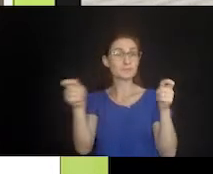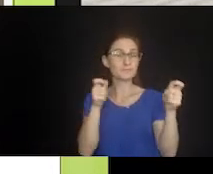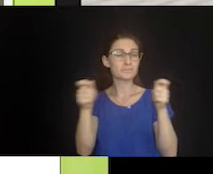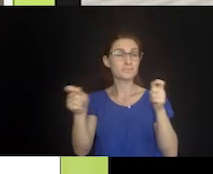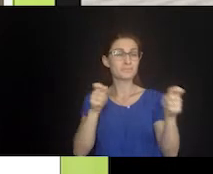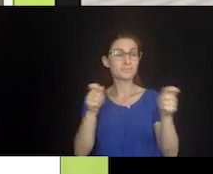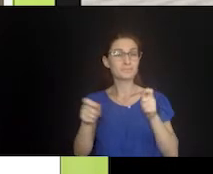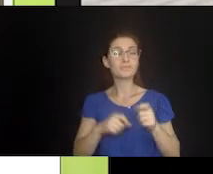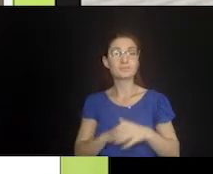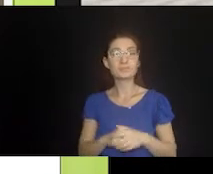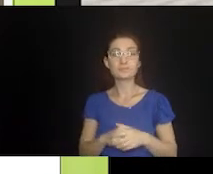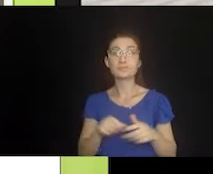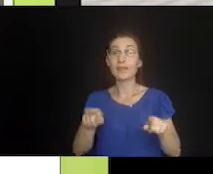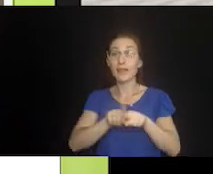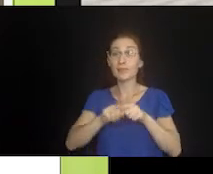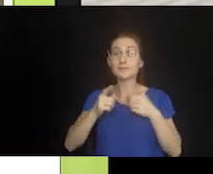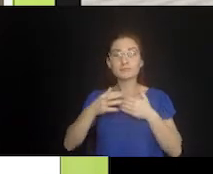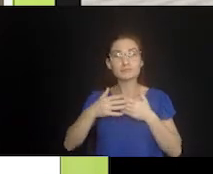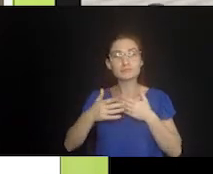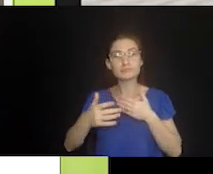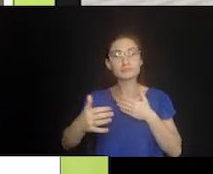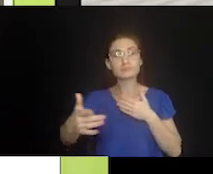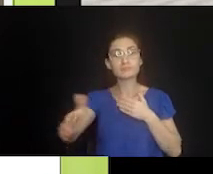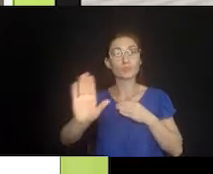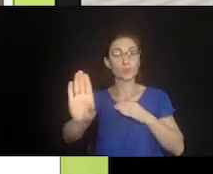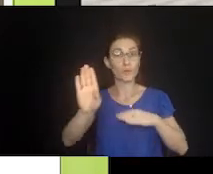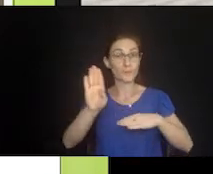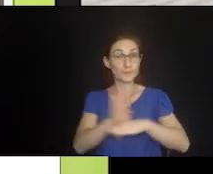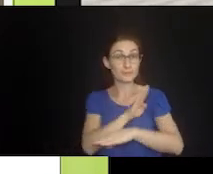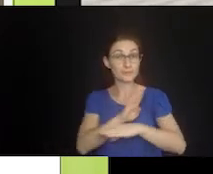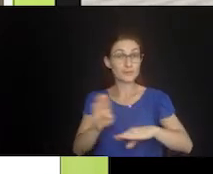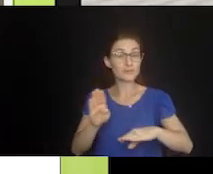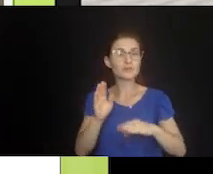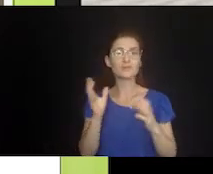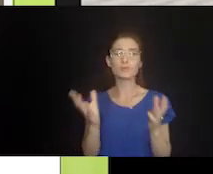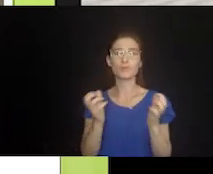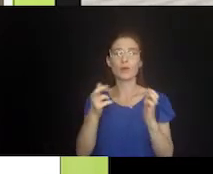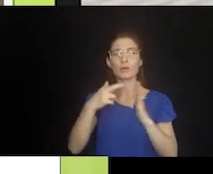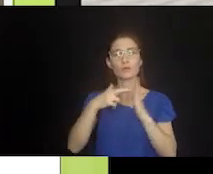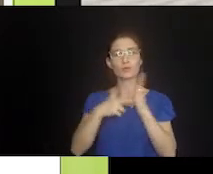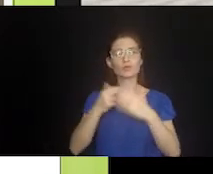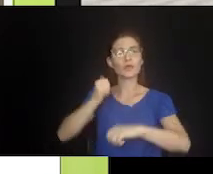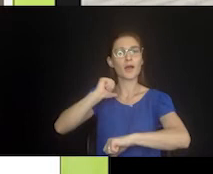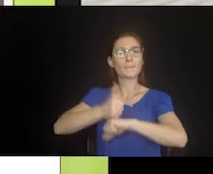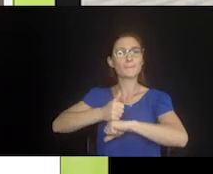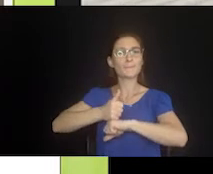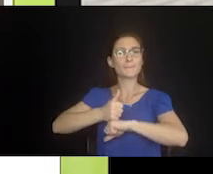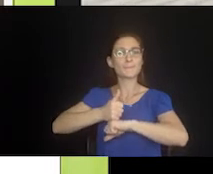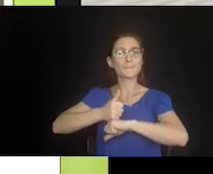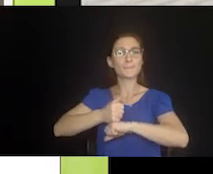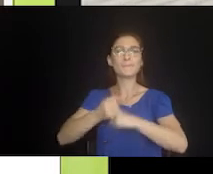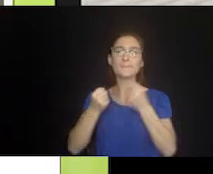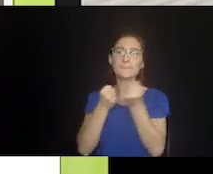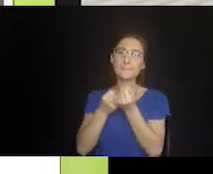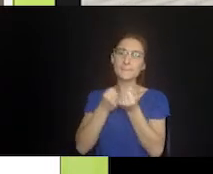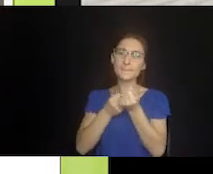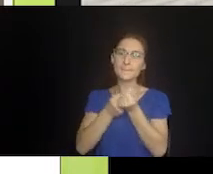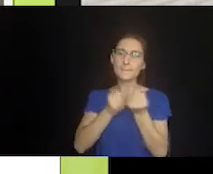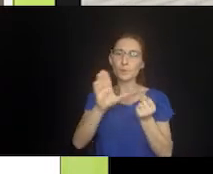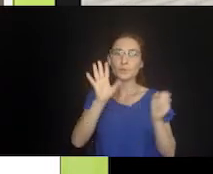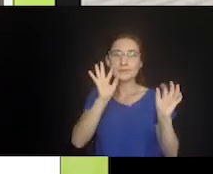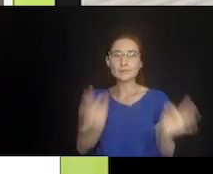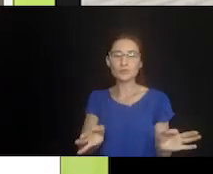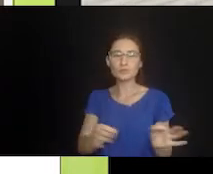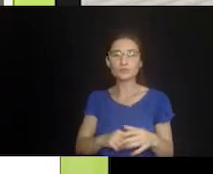how you're going to govern things. And as you progress with your business, you're going to want these rules to